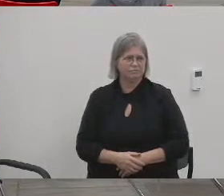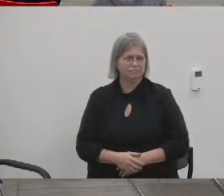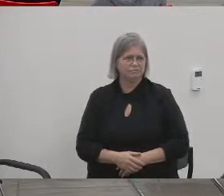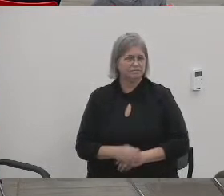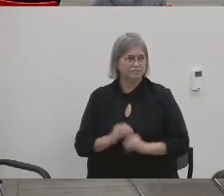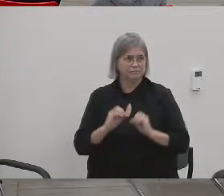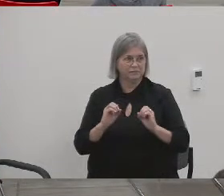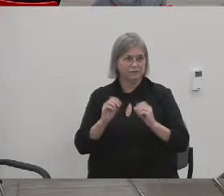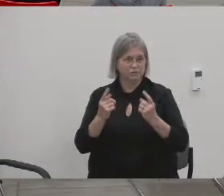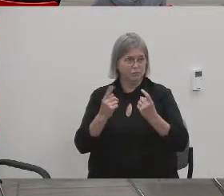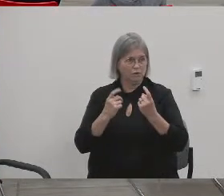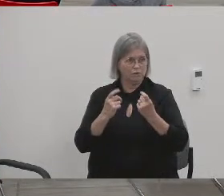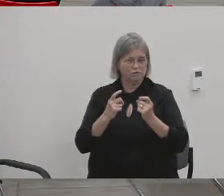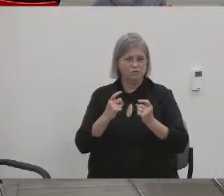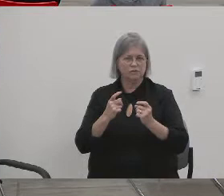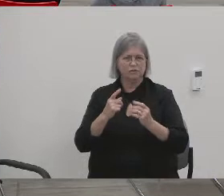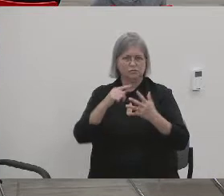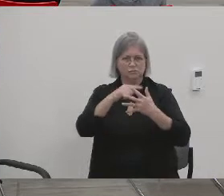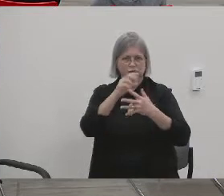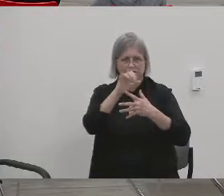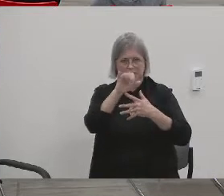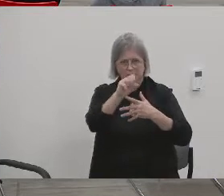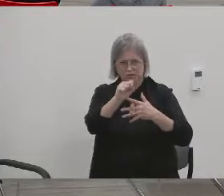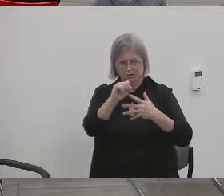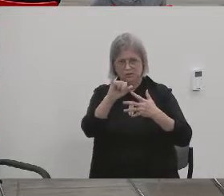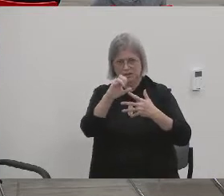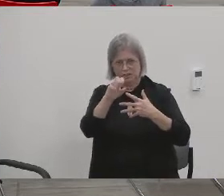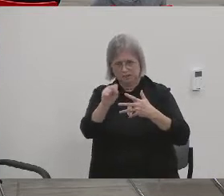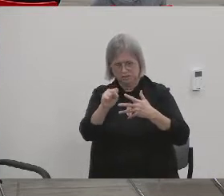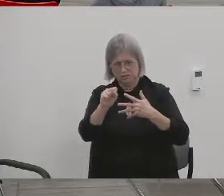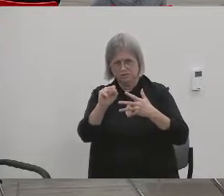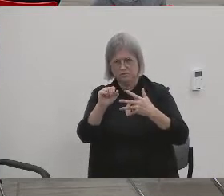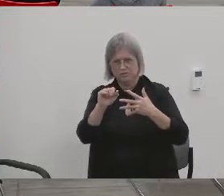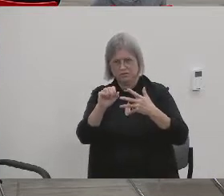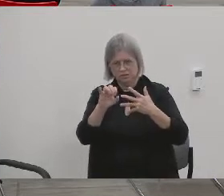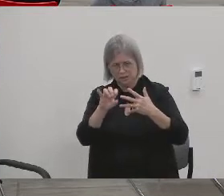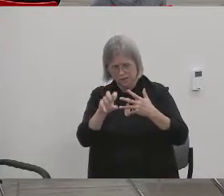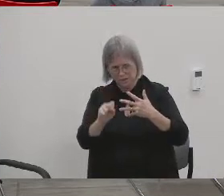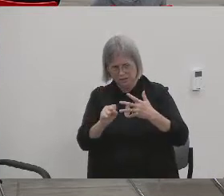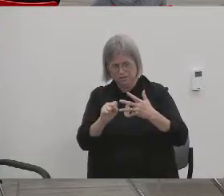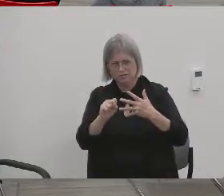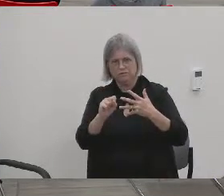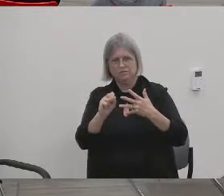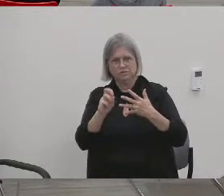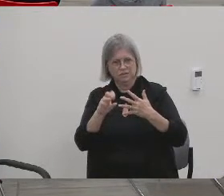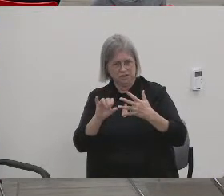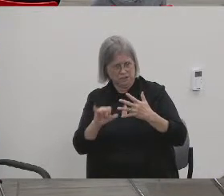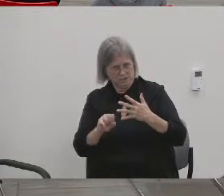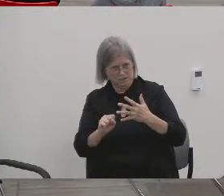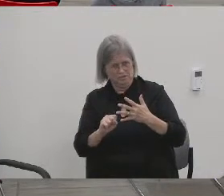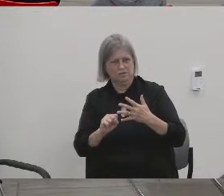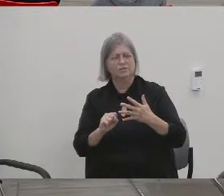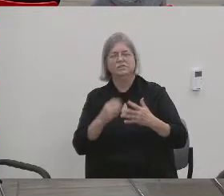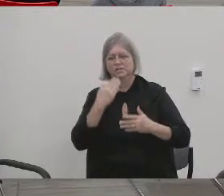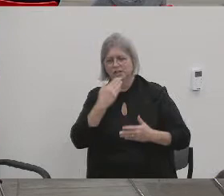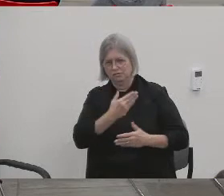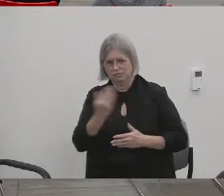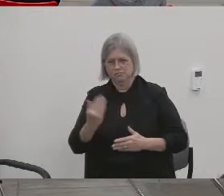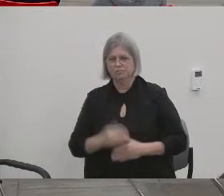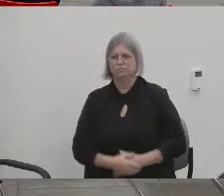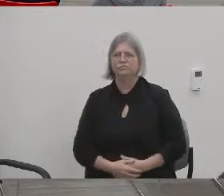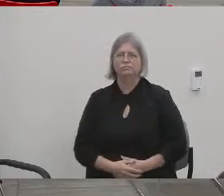Hearing none, roll call, please. Mr. Miranda? Yes. Mr. Yaki? Yes. Mrs. Brady? Yes. Mrs. Chestnut? Yes. Mr. Ham? Yes, thank you. Thank